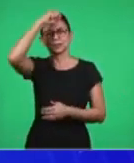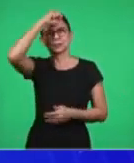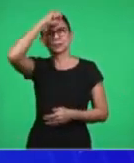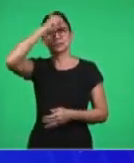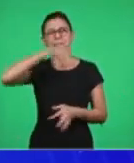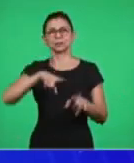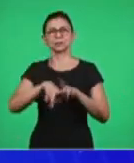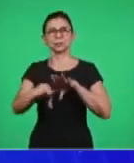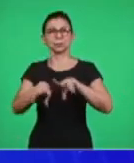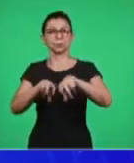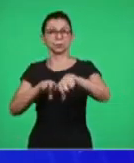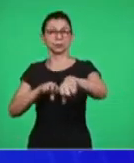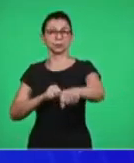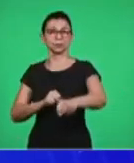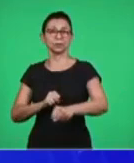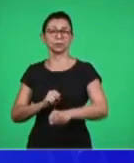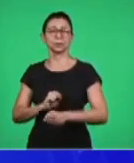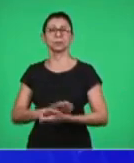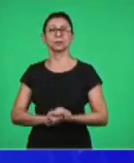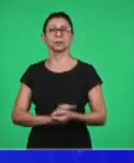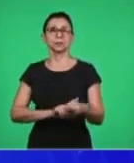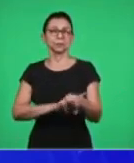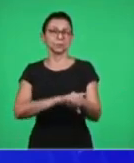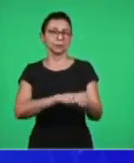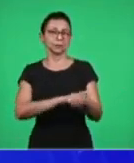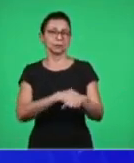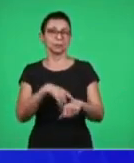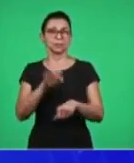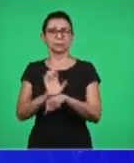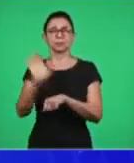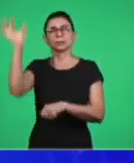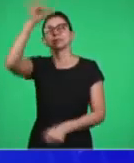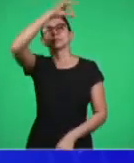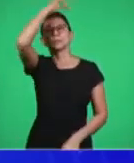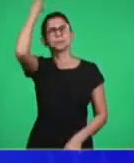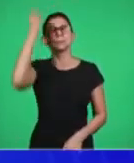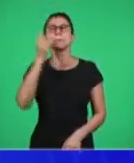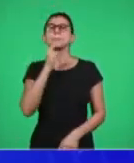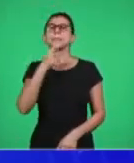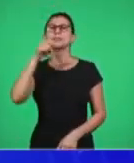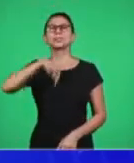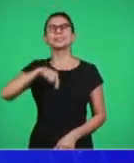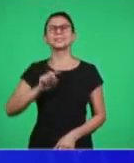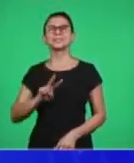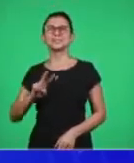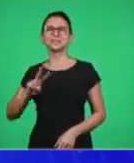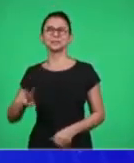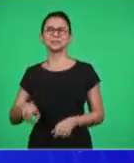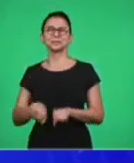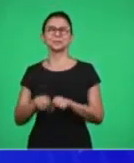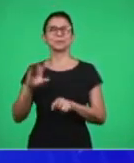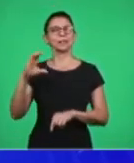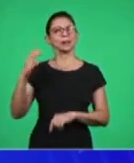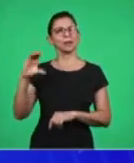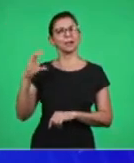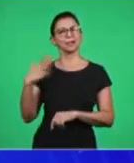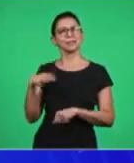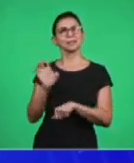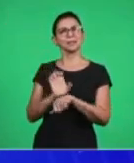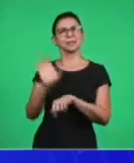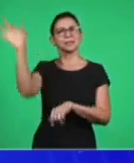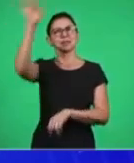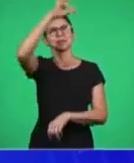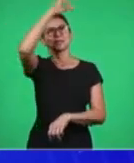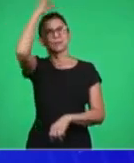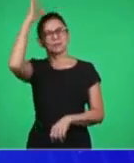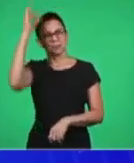of Learners. Also, we had another graduation of the project Learners in Cariacica, and